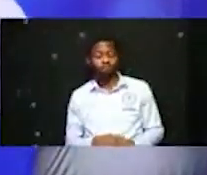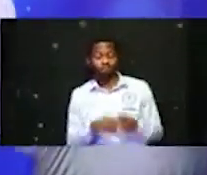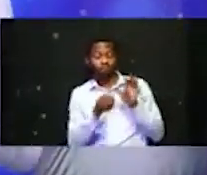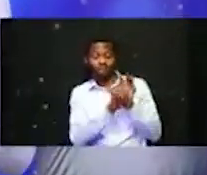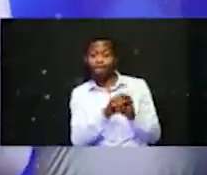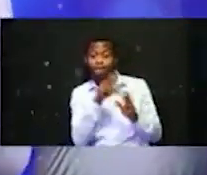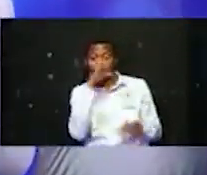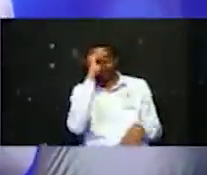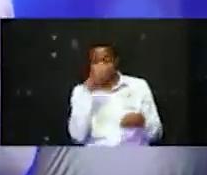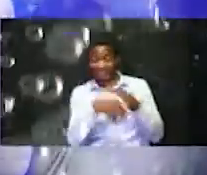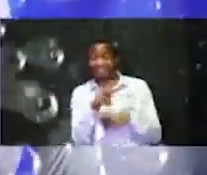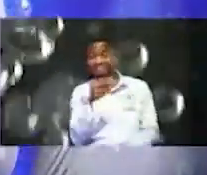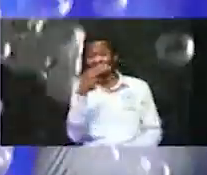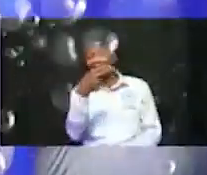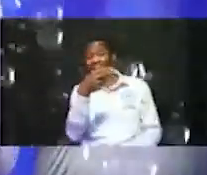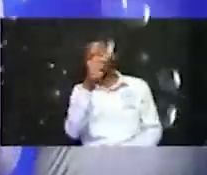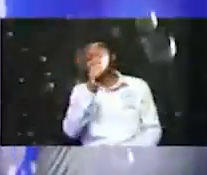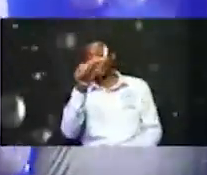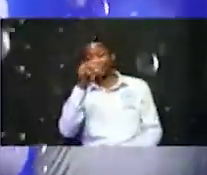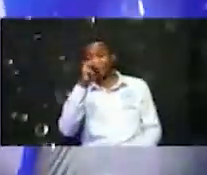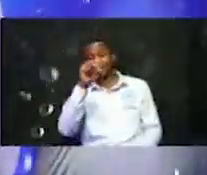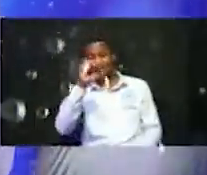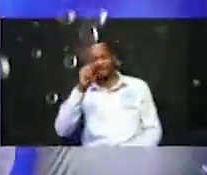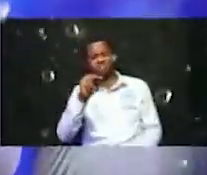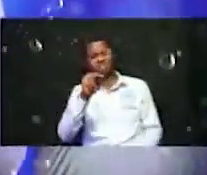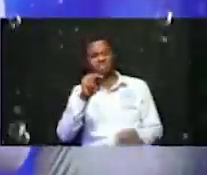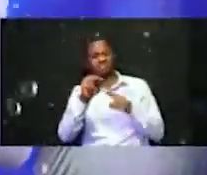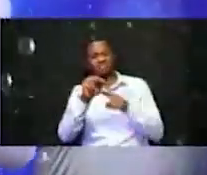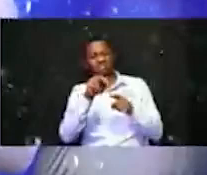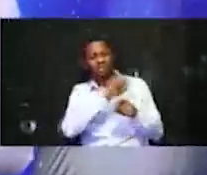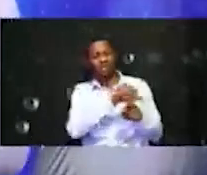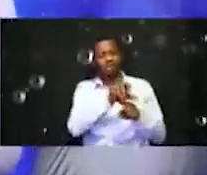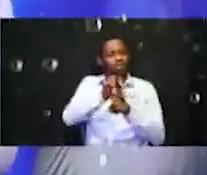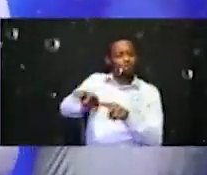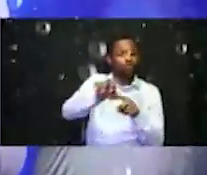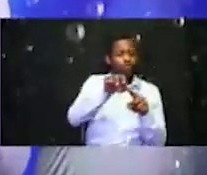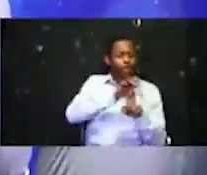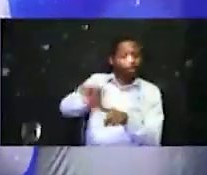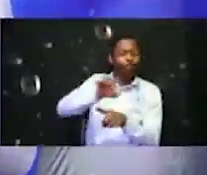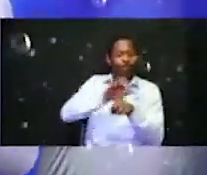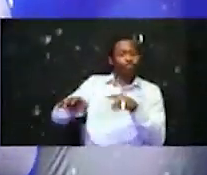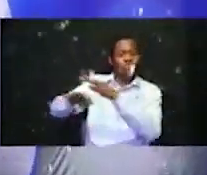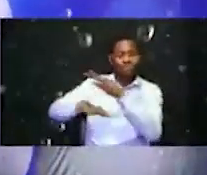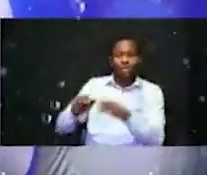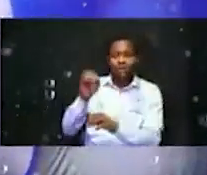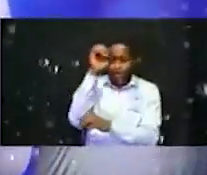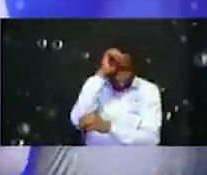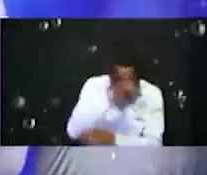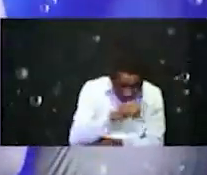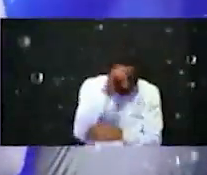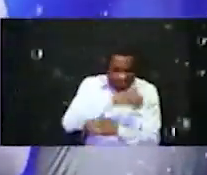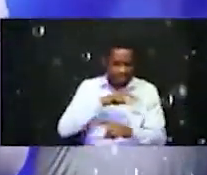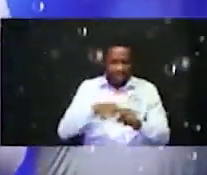to satisfy their ego, they can force their subordinates to bow to them, but they will be bowing their heads, but inside their heart